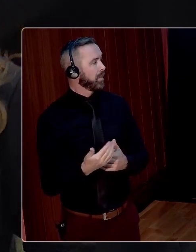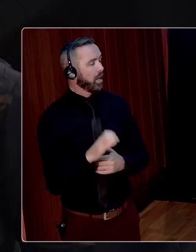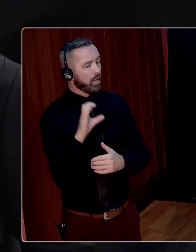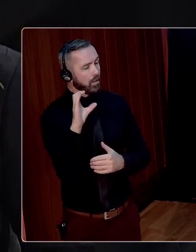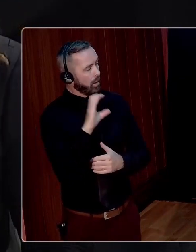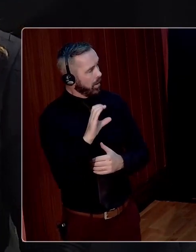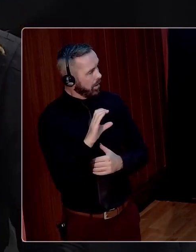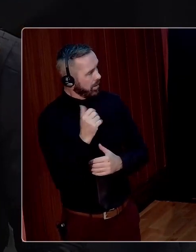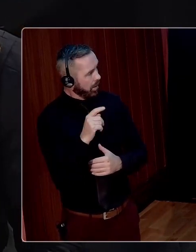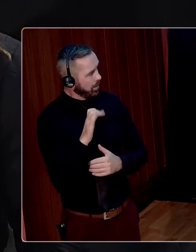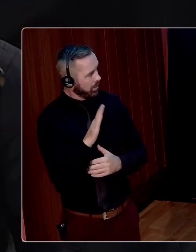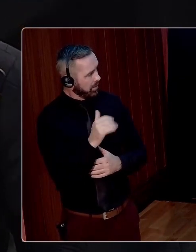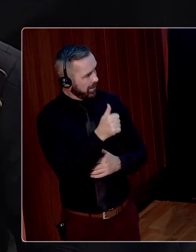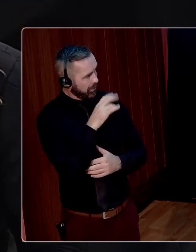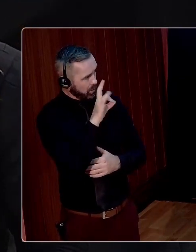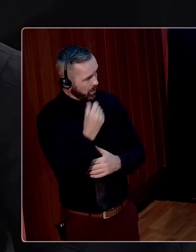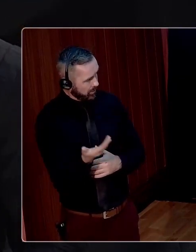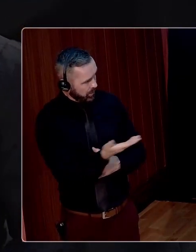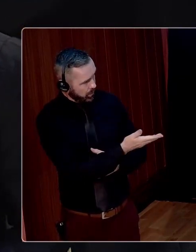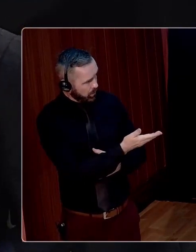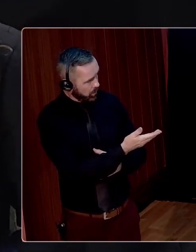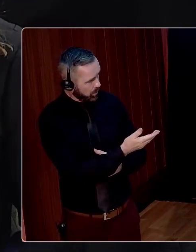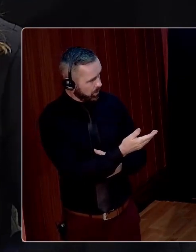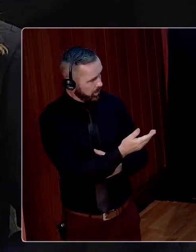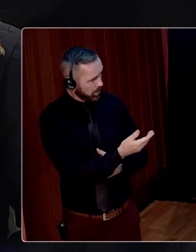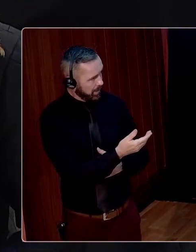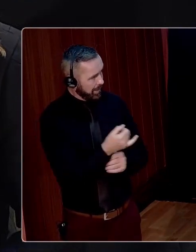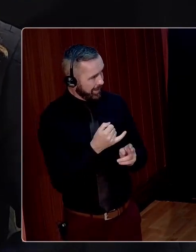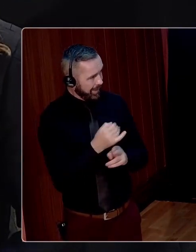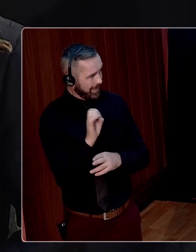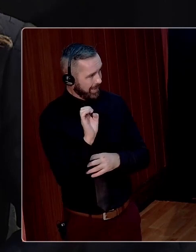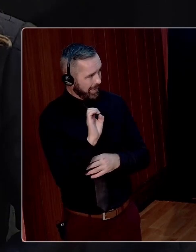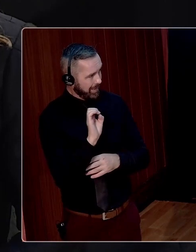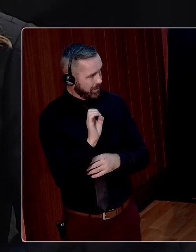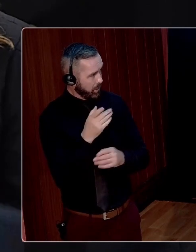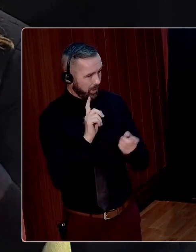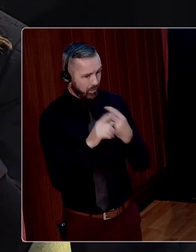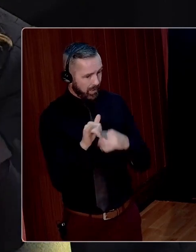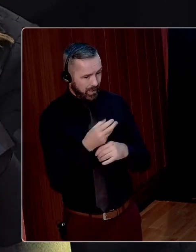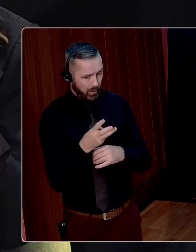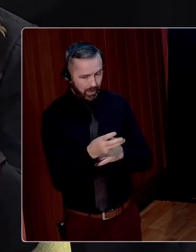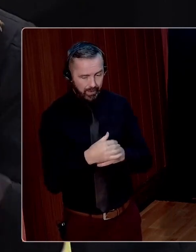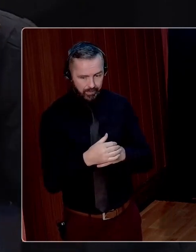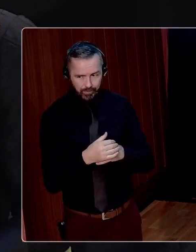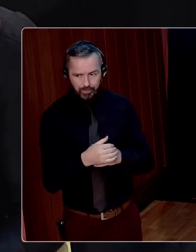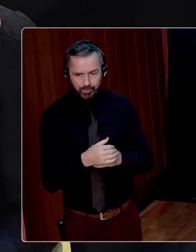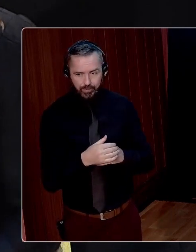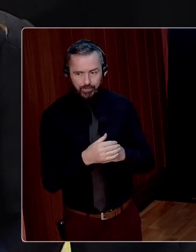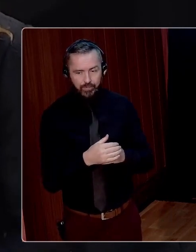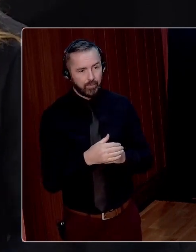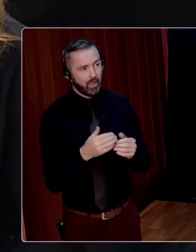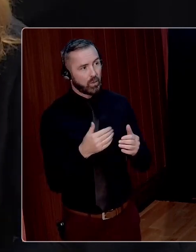you're the first question to yourself, and it's English, so I will leave it up to you to respond to it in English and Irish. Was